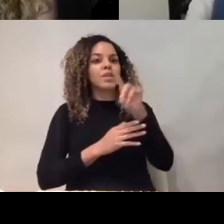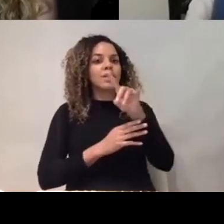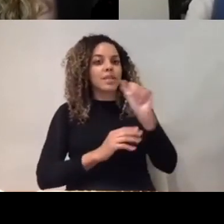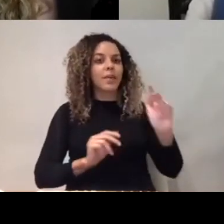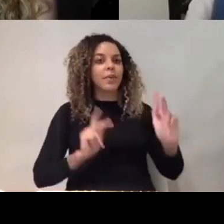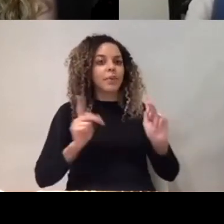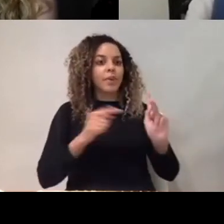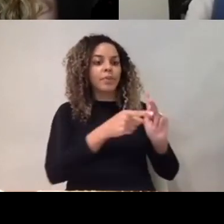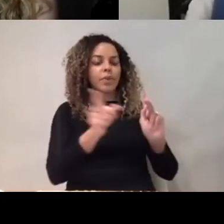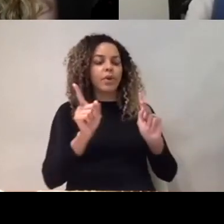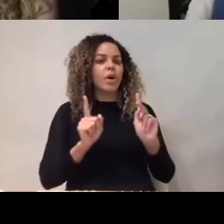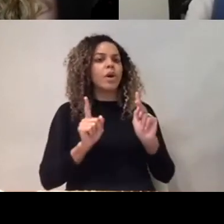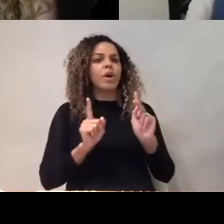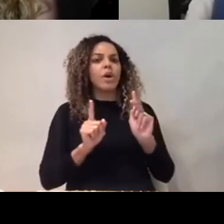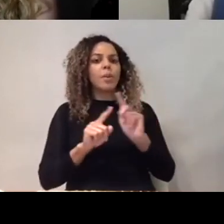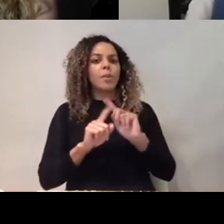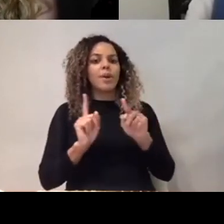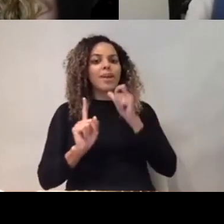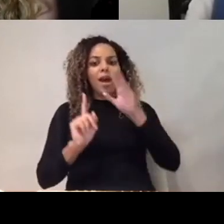believed.